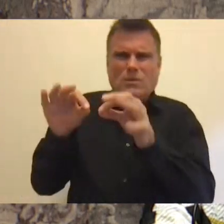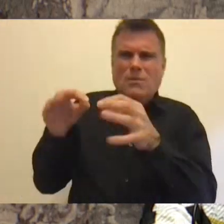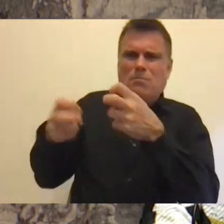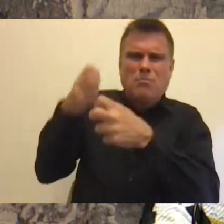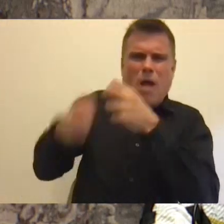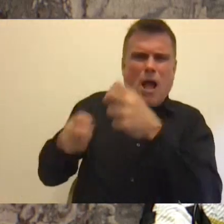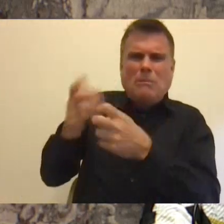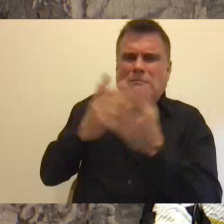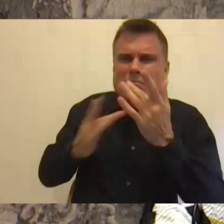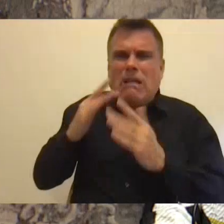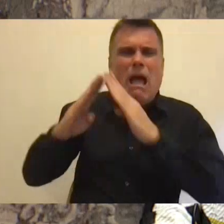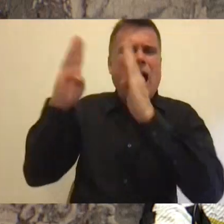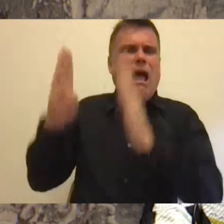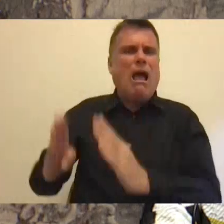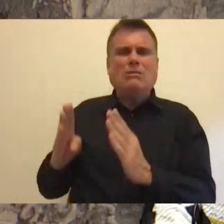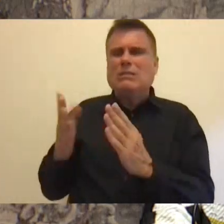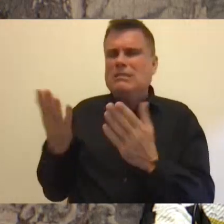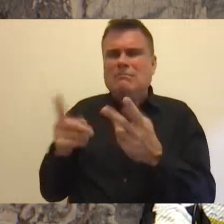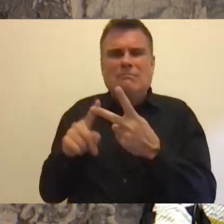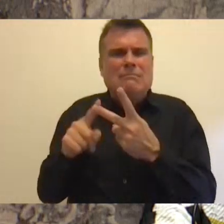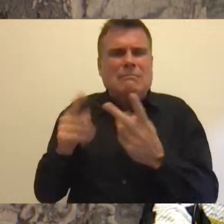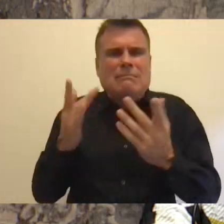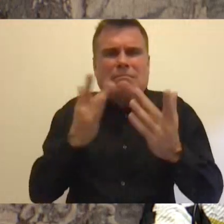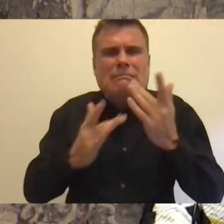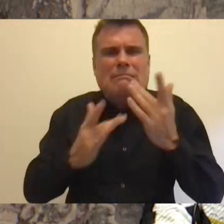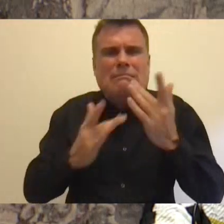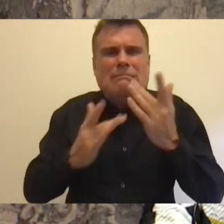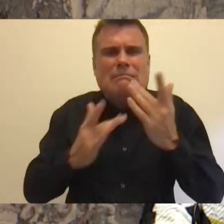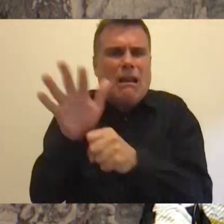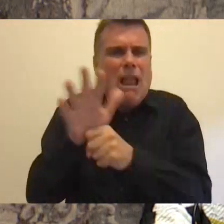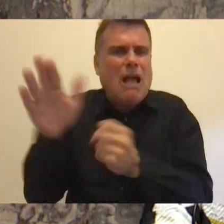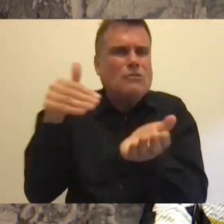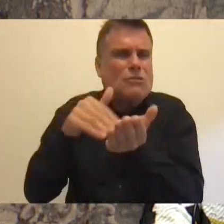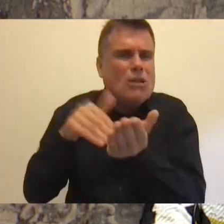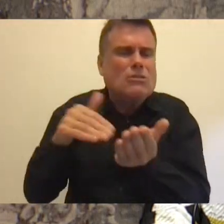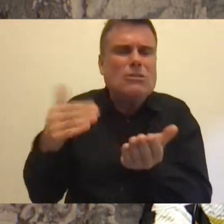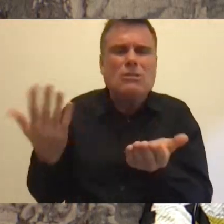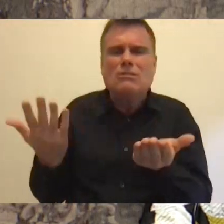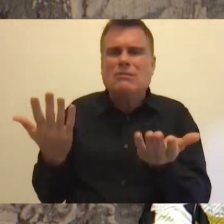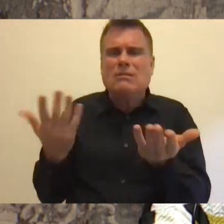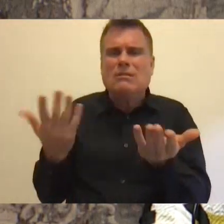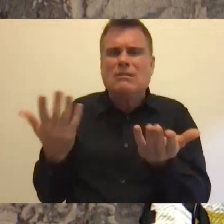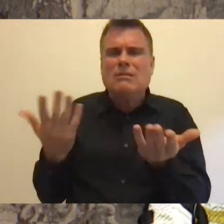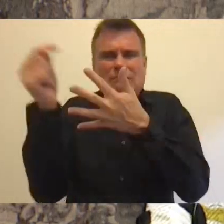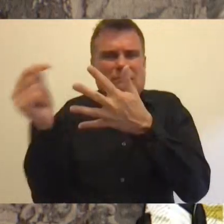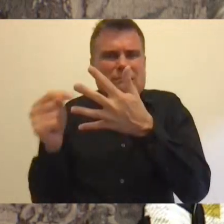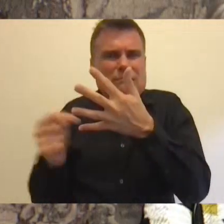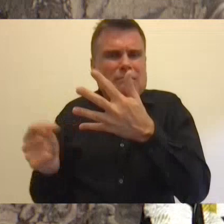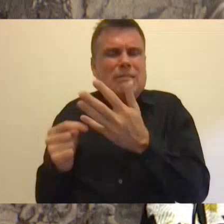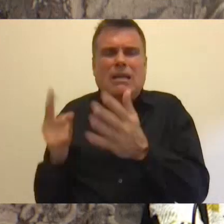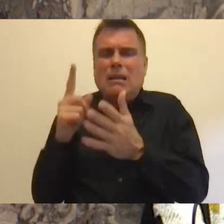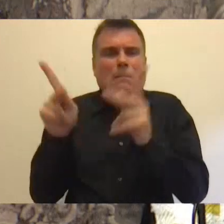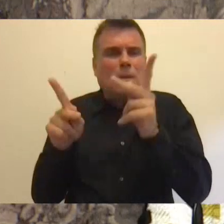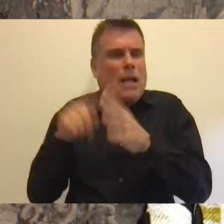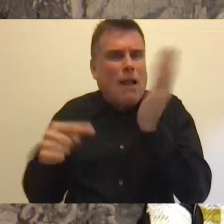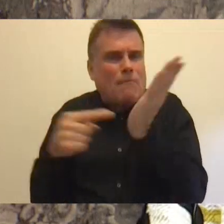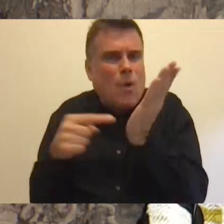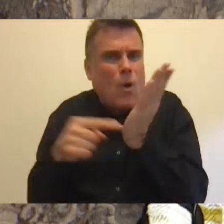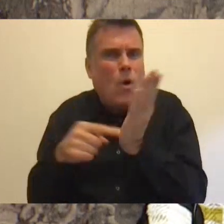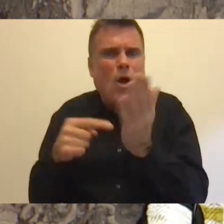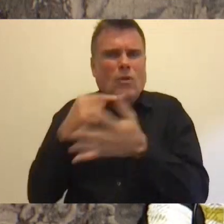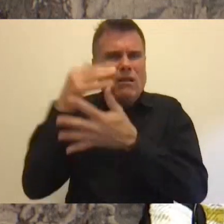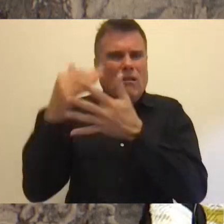problem. Instead of fixing these problems, the NDP is spending time and money